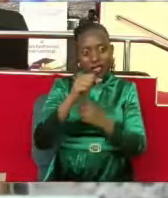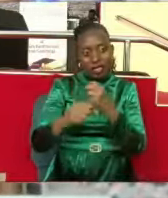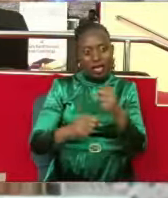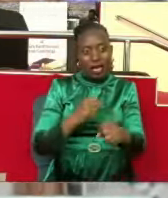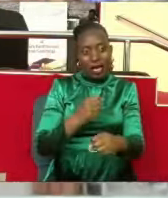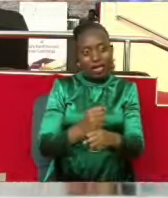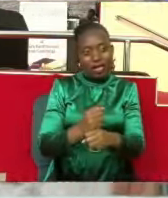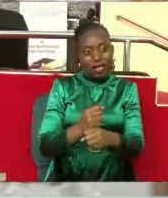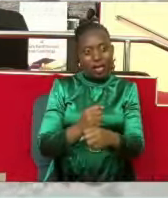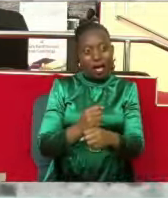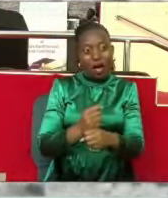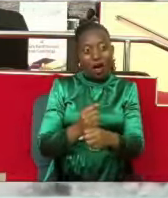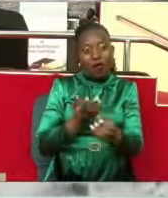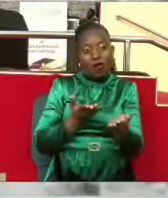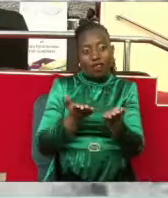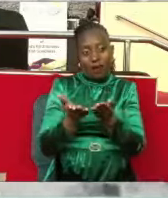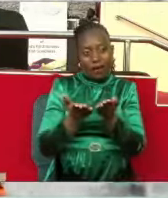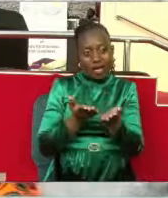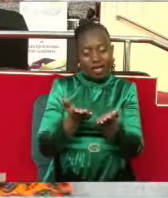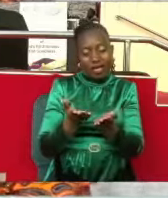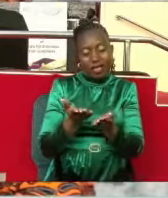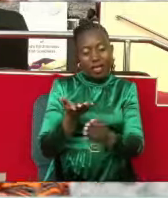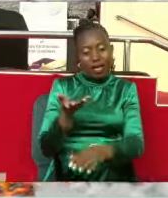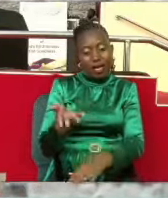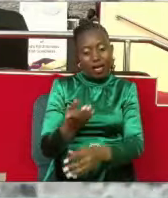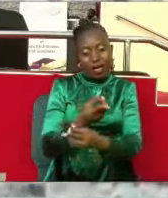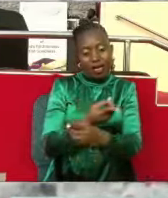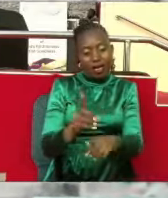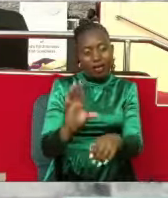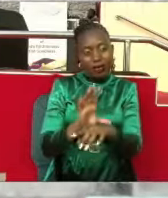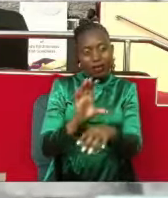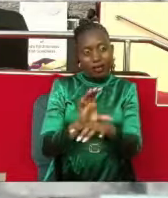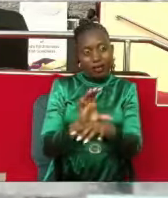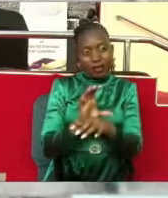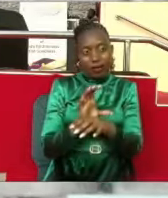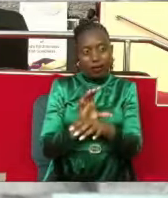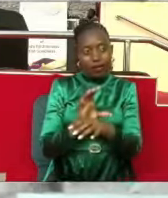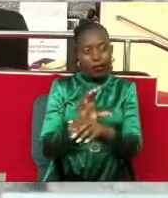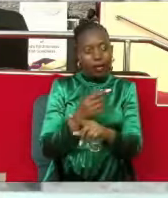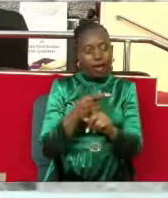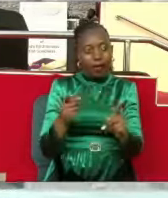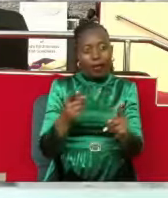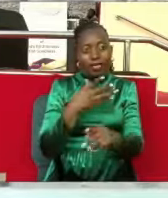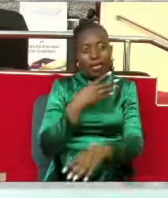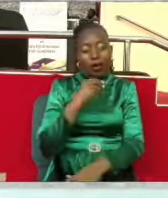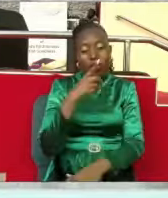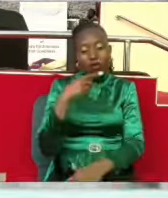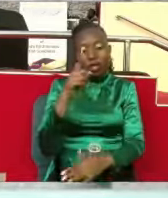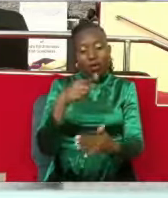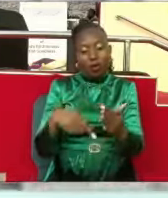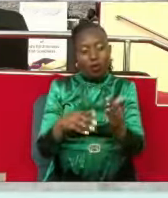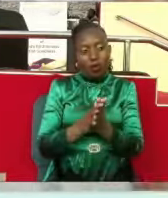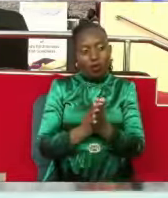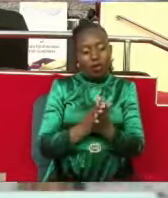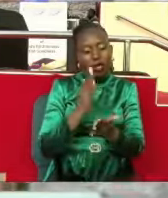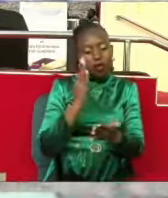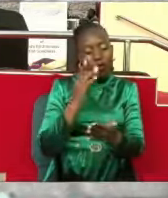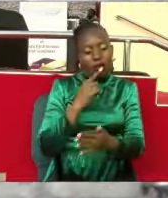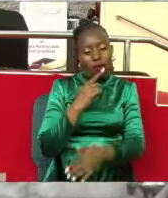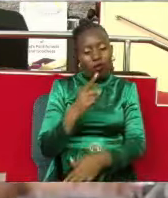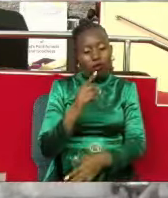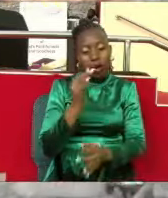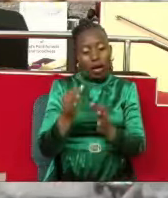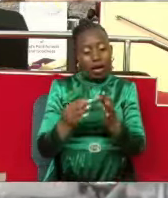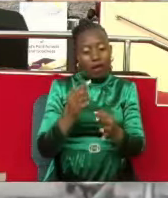Of this ministry having been in existence. Ya huduma hii tangu utangulizi wake. But I want to tell you for sure, if you'd have a chance